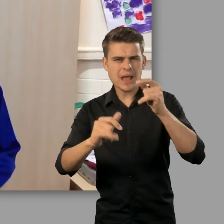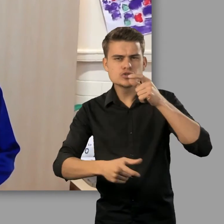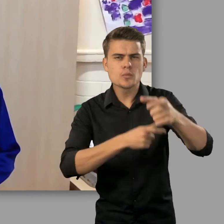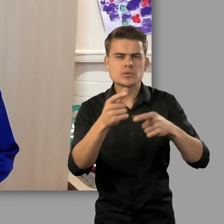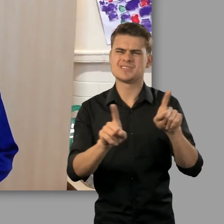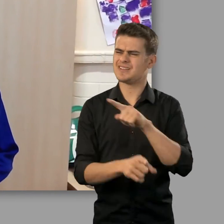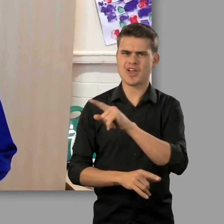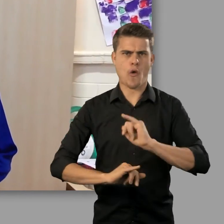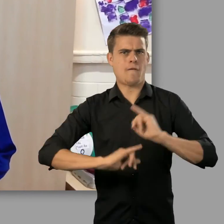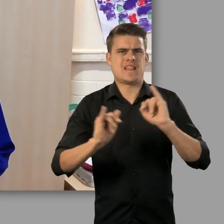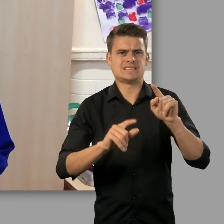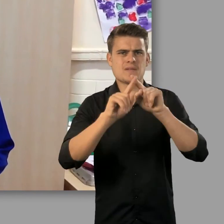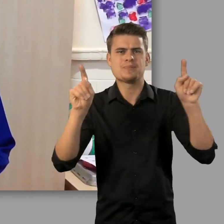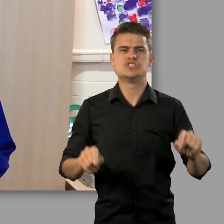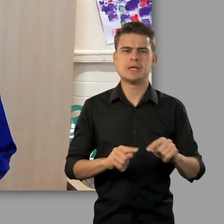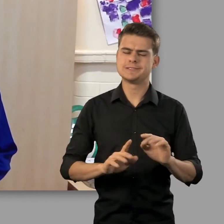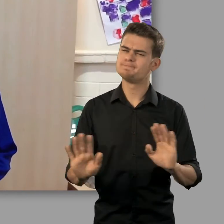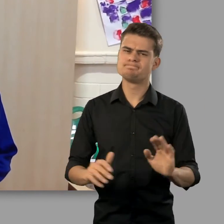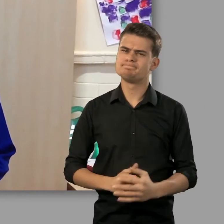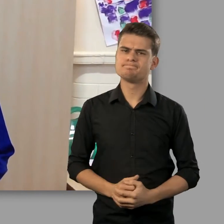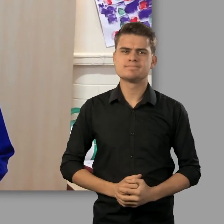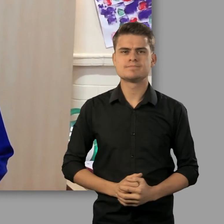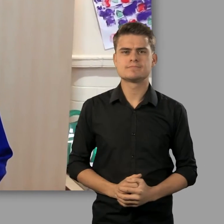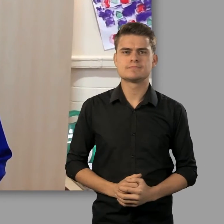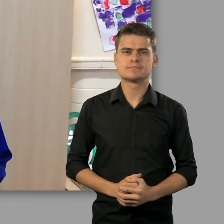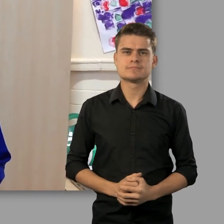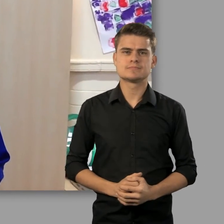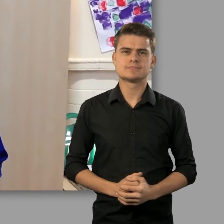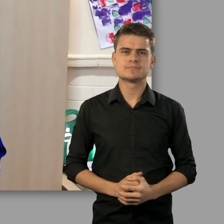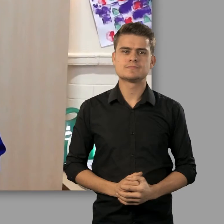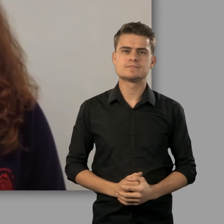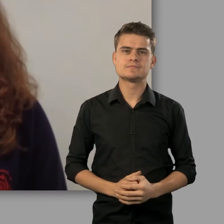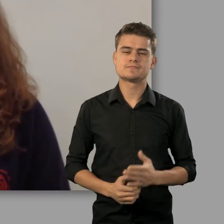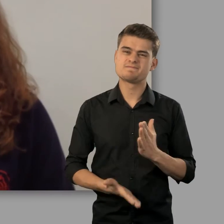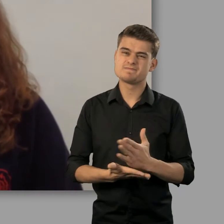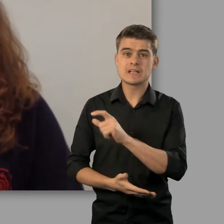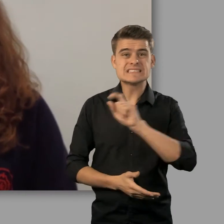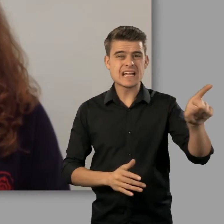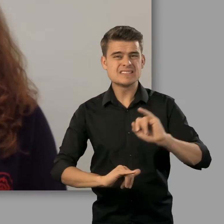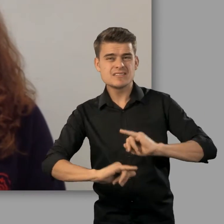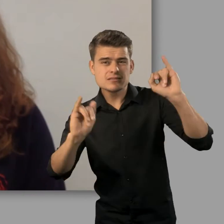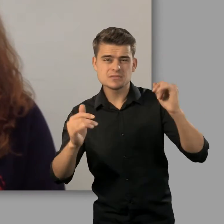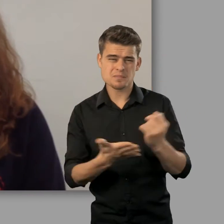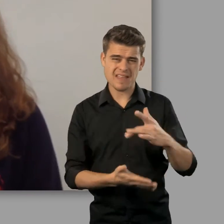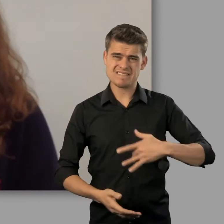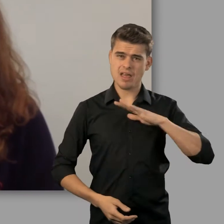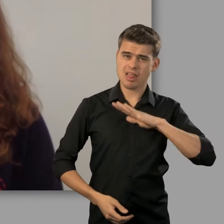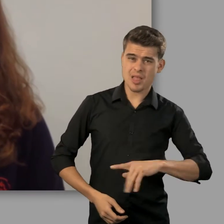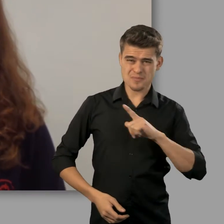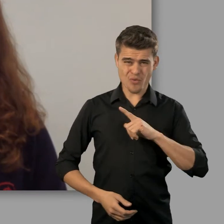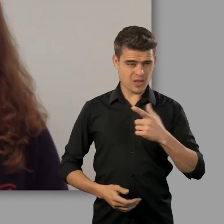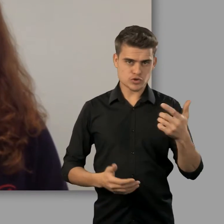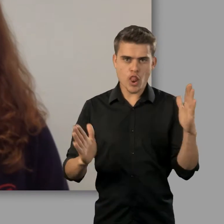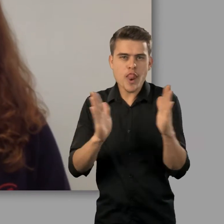with bad words, also if they send an offensive picture. I suppose it makes them feel unhappy because they've been betrayed